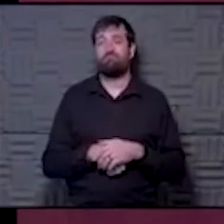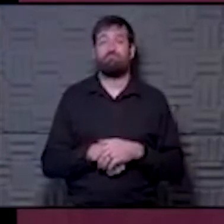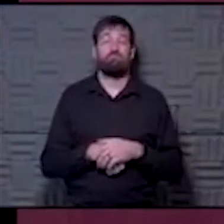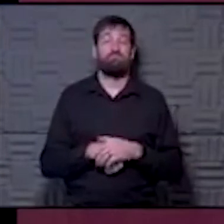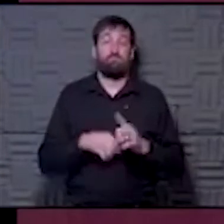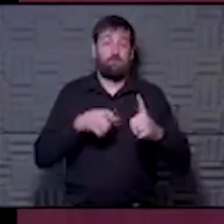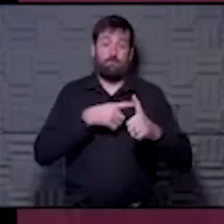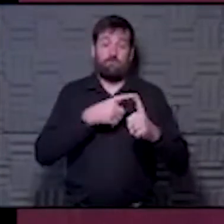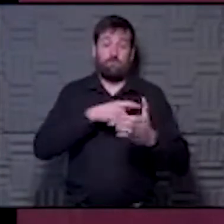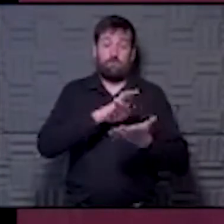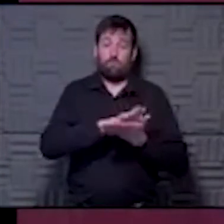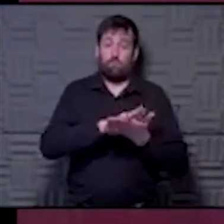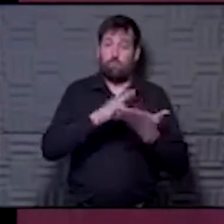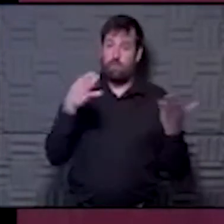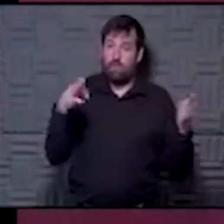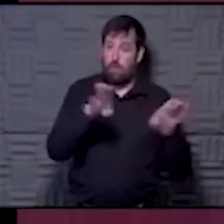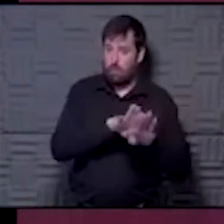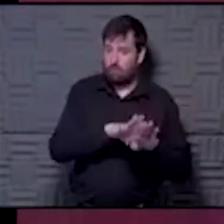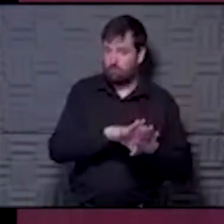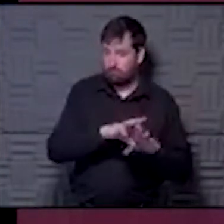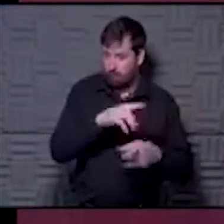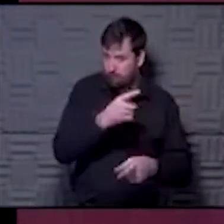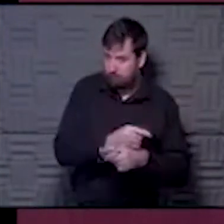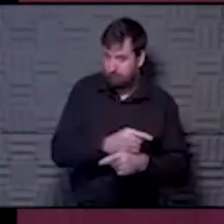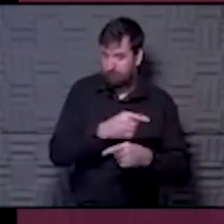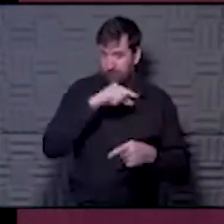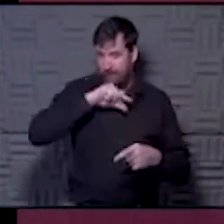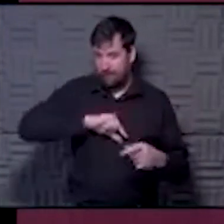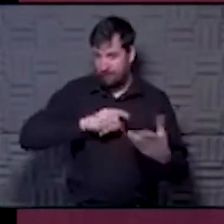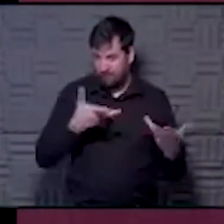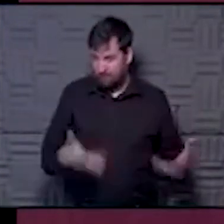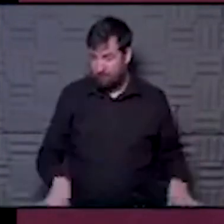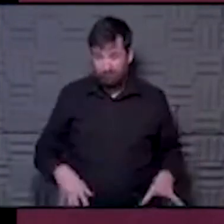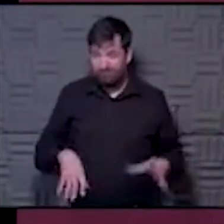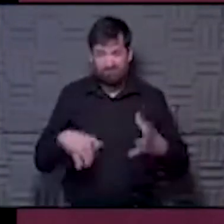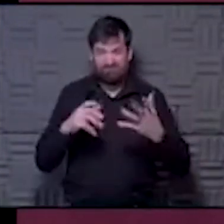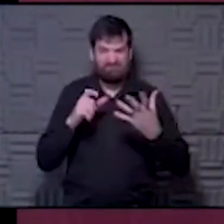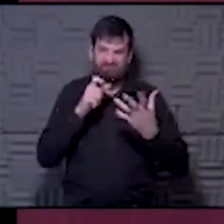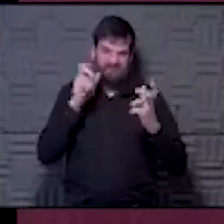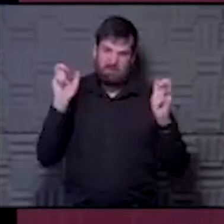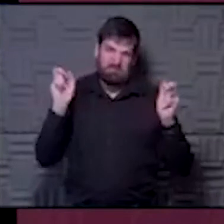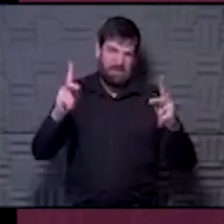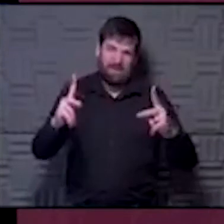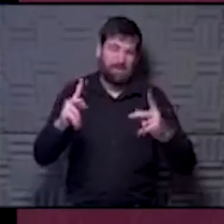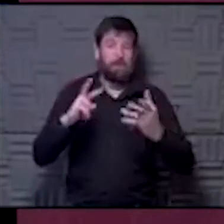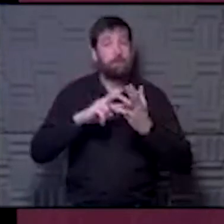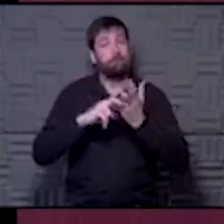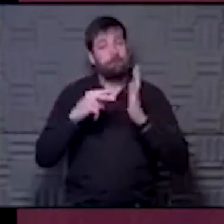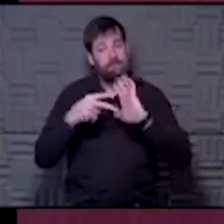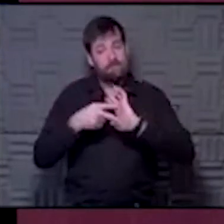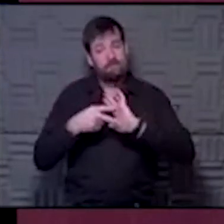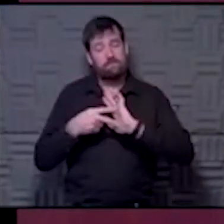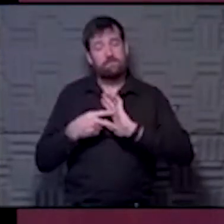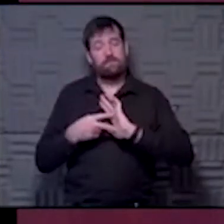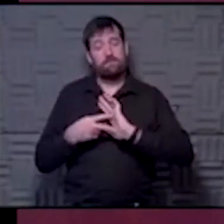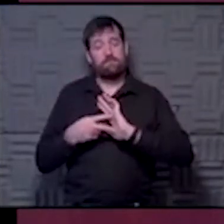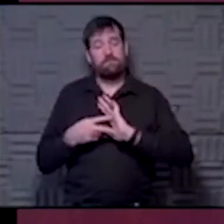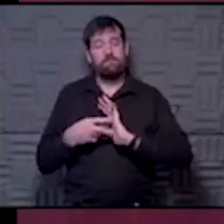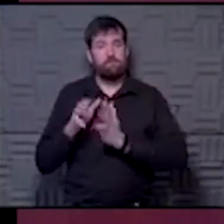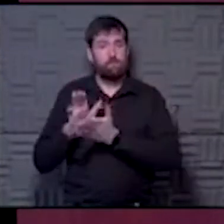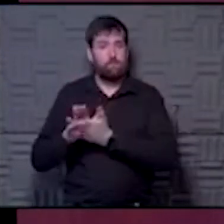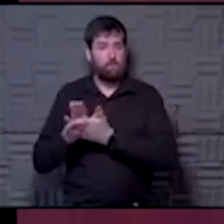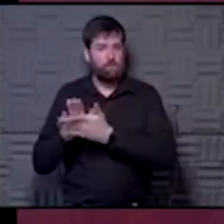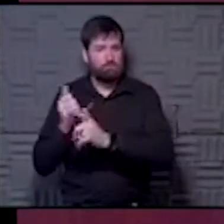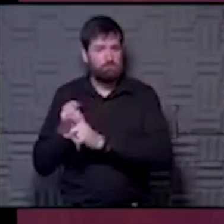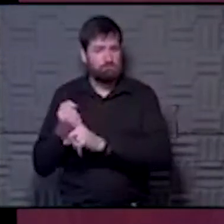first of all, schools closed, right? Because after Thanksgiving, most schools didn't go back, which meant that I think schools were